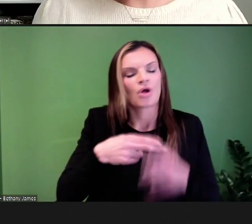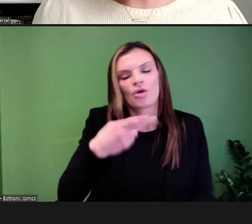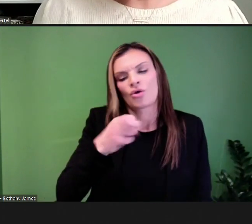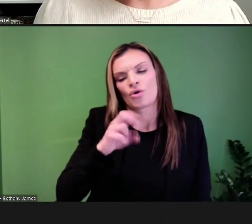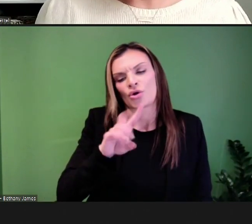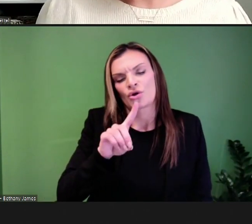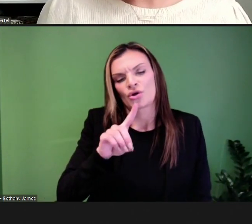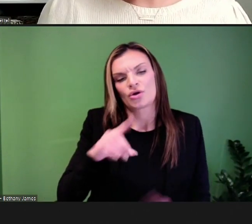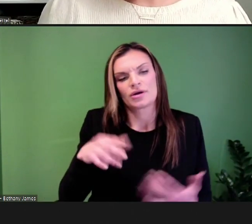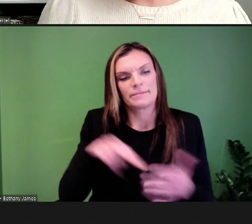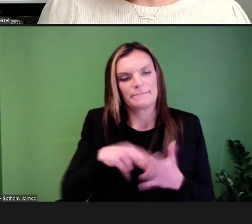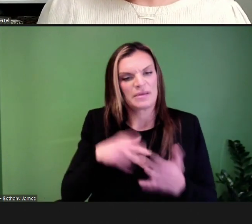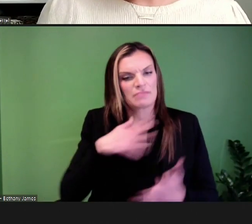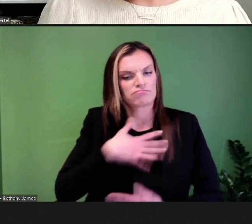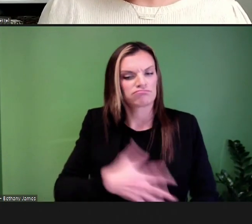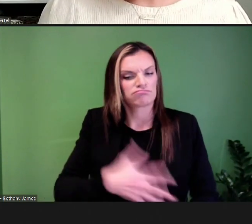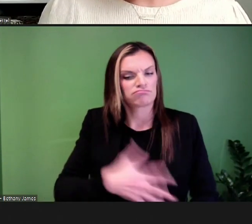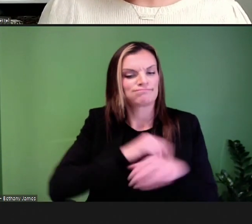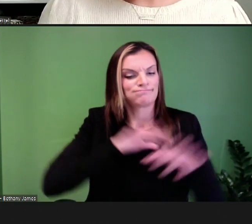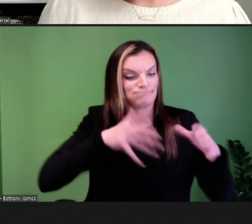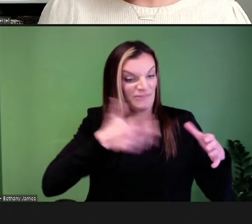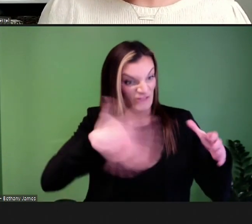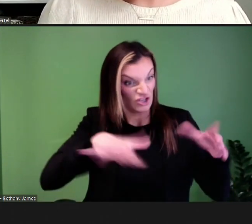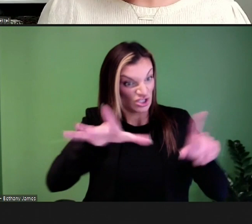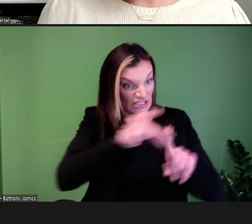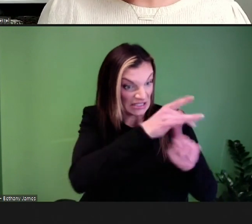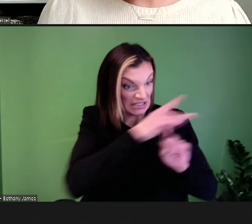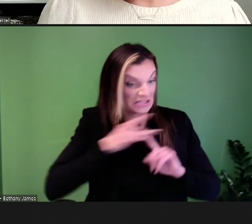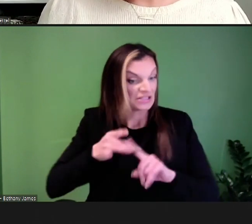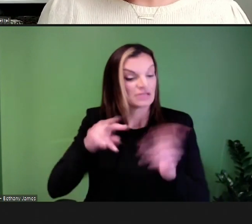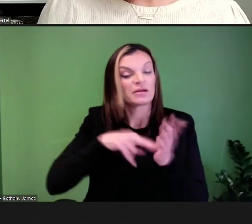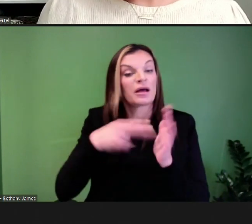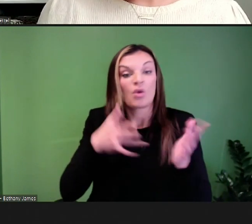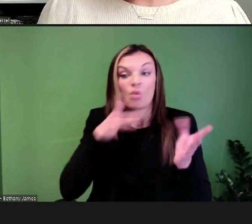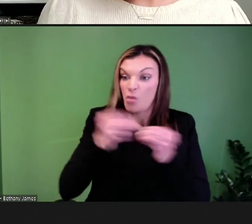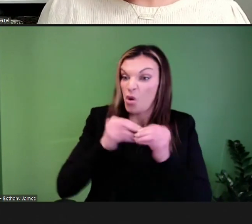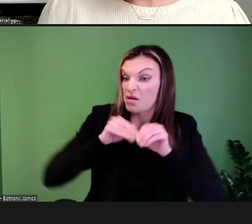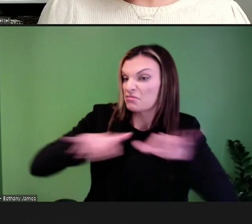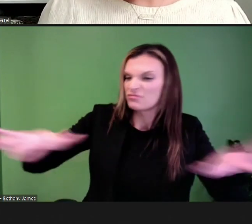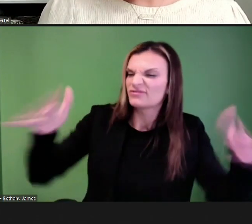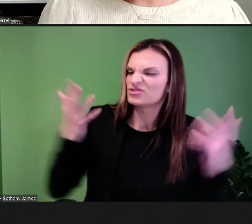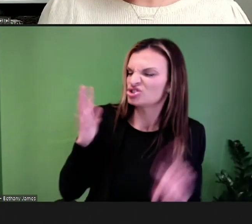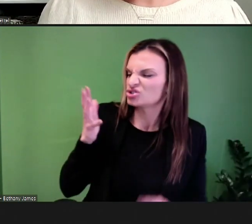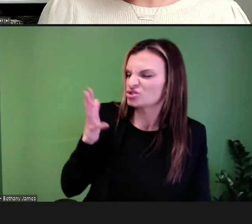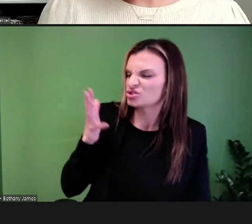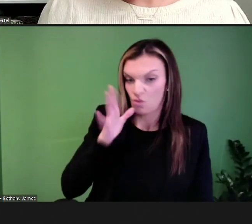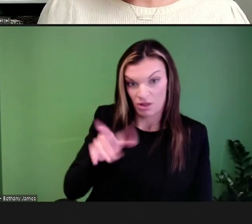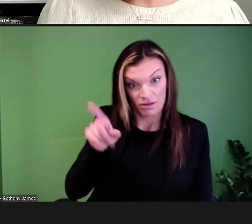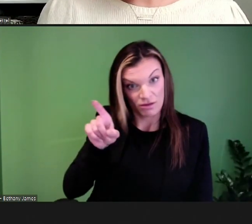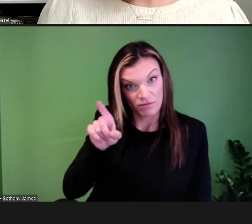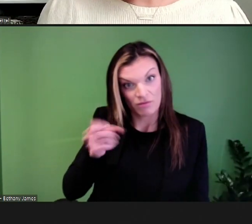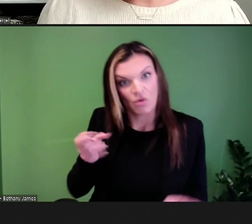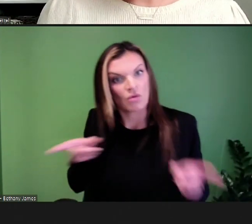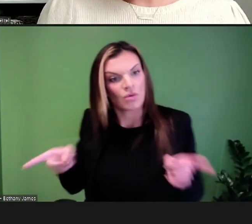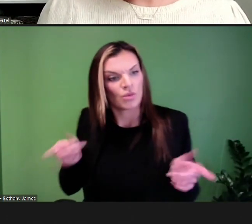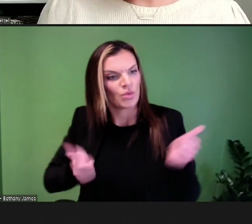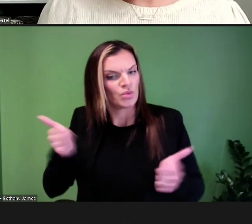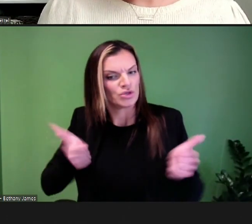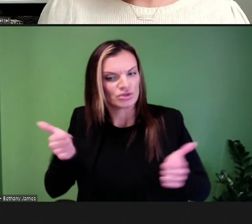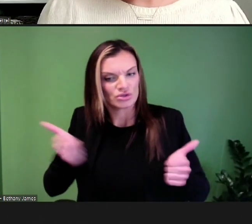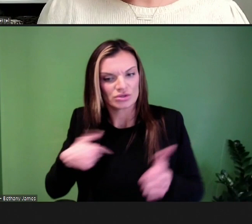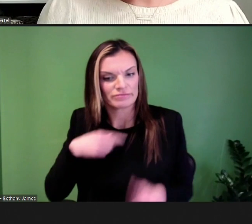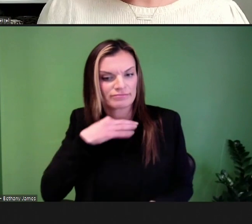and so many people have gotten it that there will be a period of time where the herd immunity takes over and people